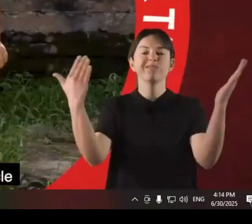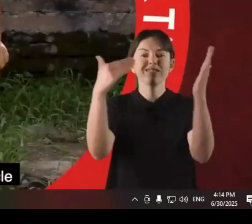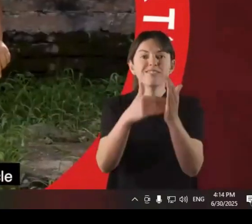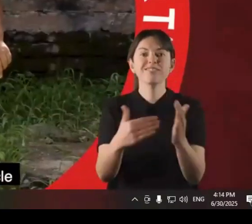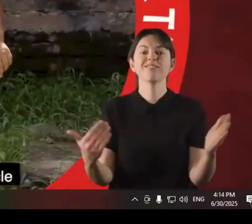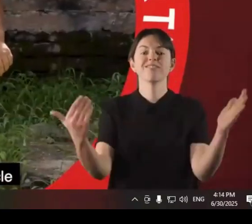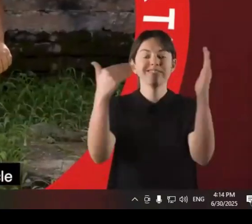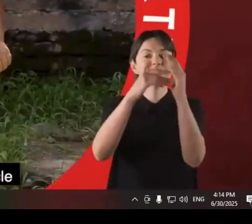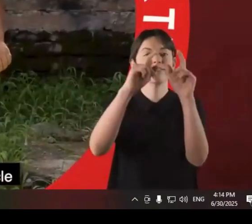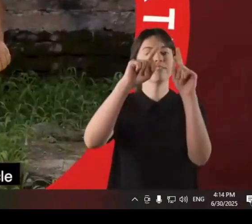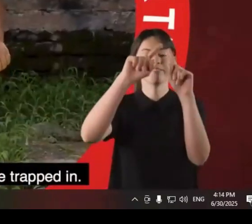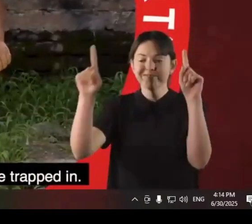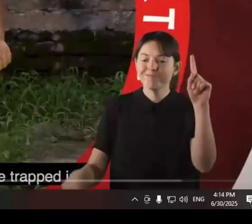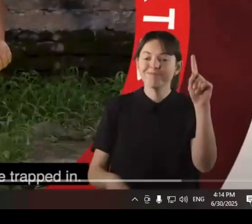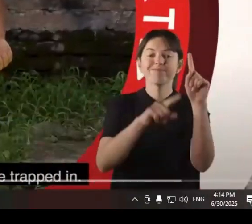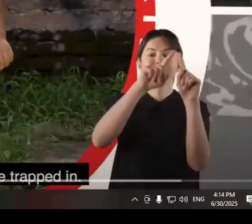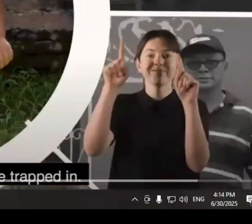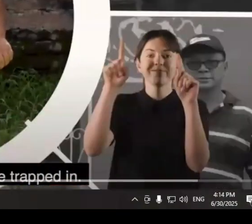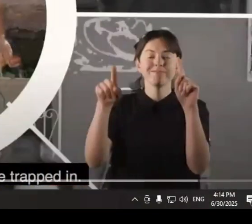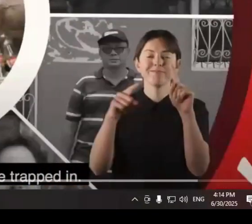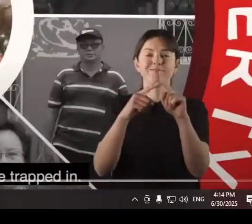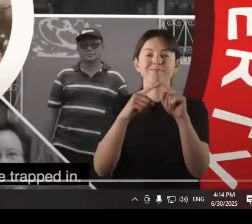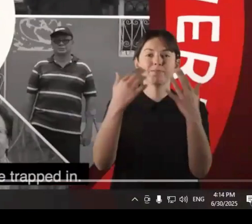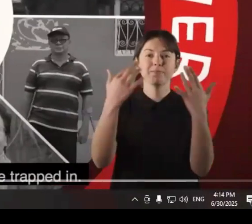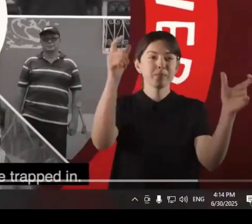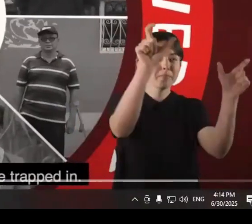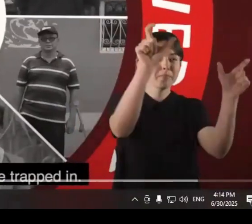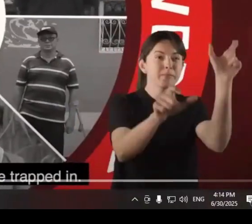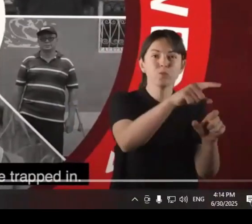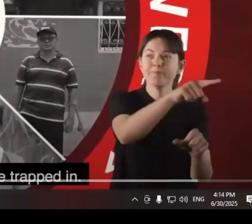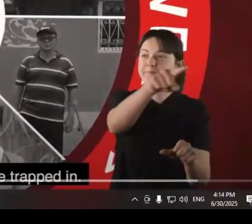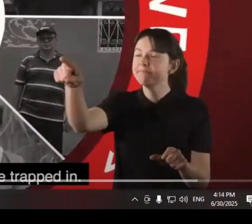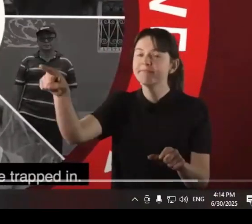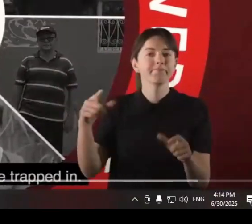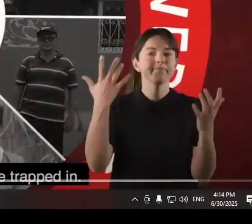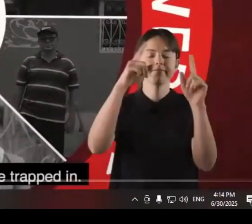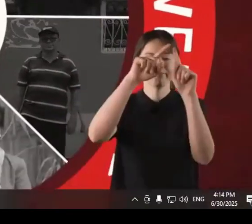It's a persistent, unfair cycle that I and millions of other people are trapped in.